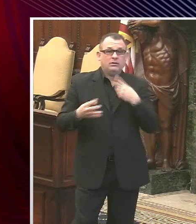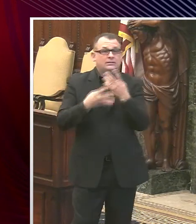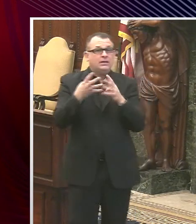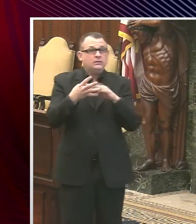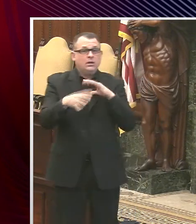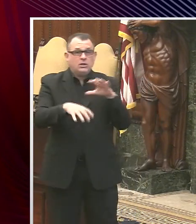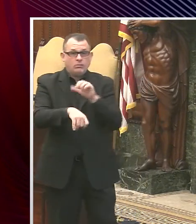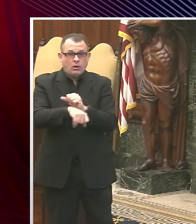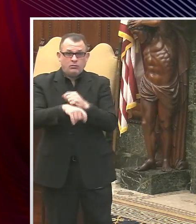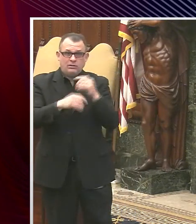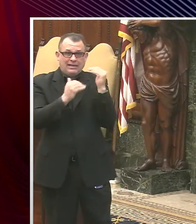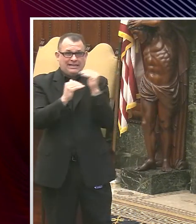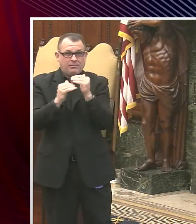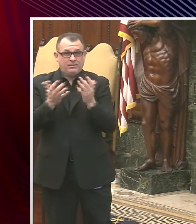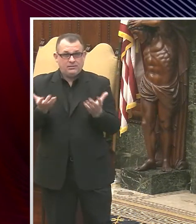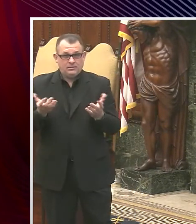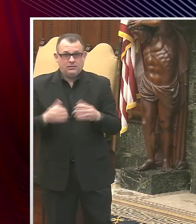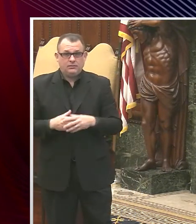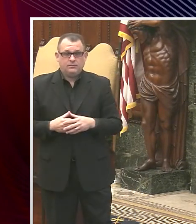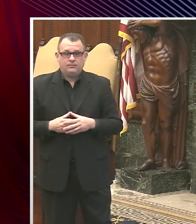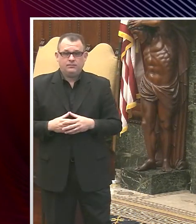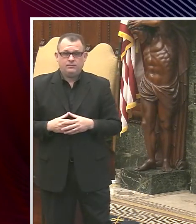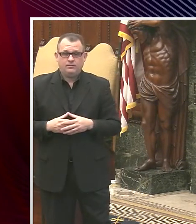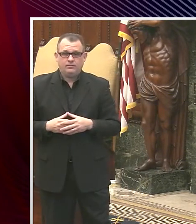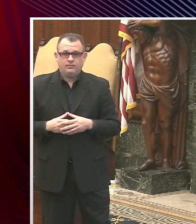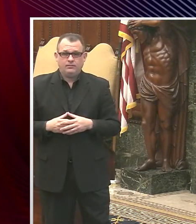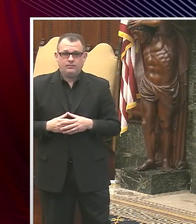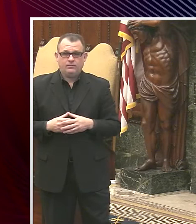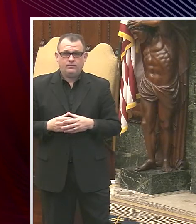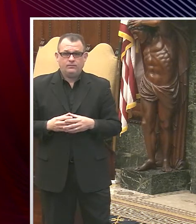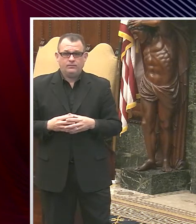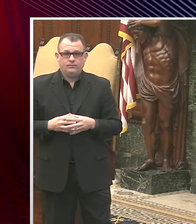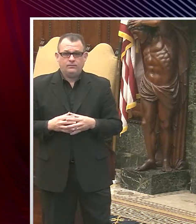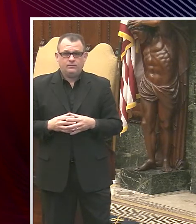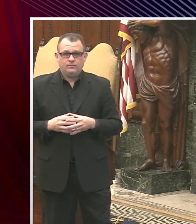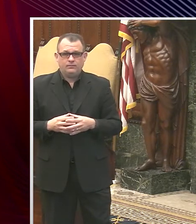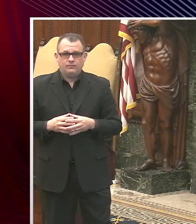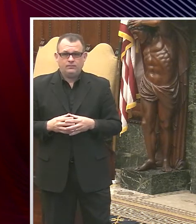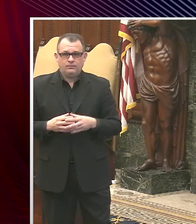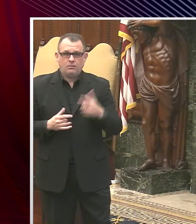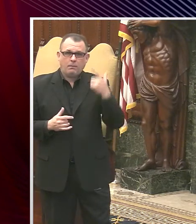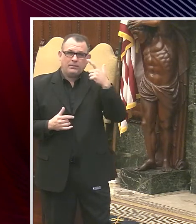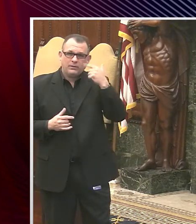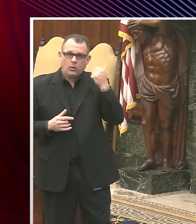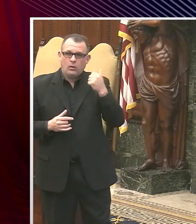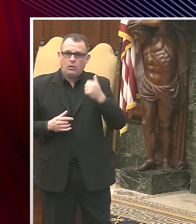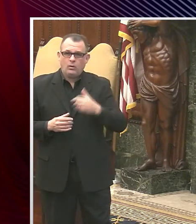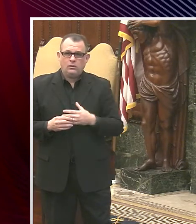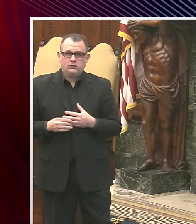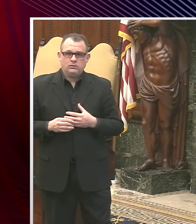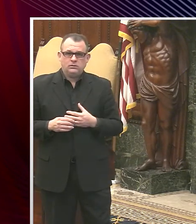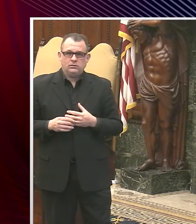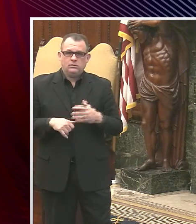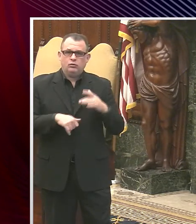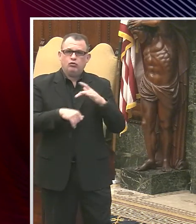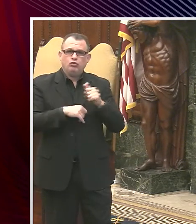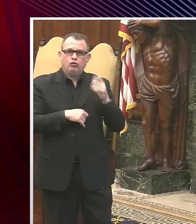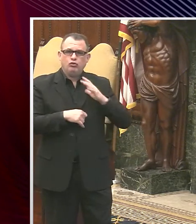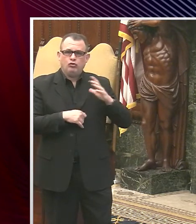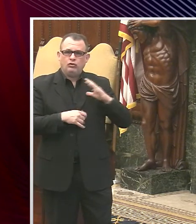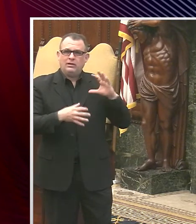been limited, as you probably know if you've been in these previous press conferences, by the fact that early on we had the links could be